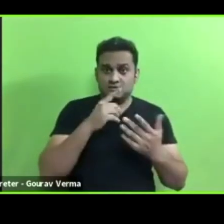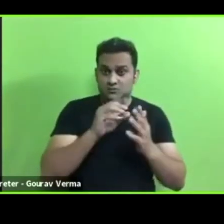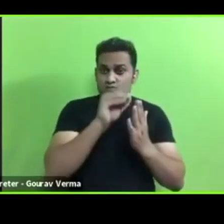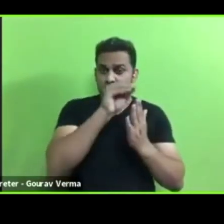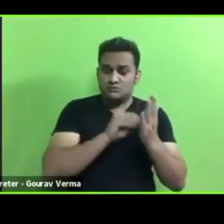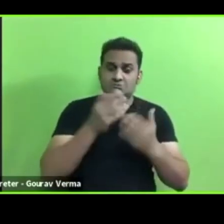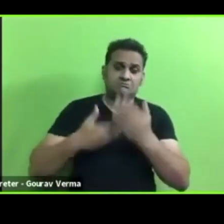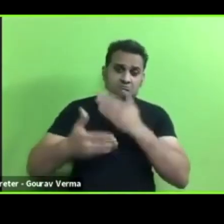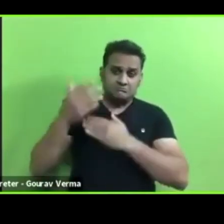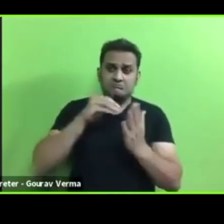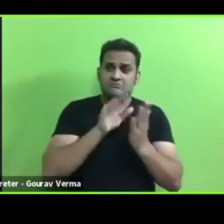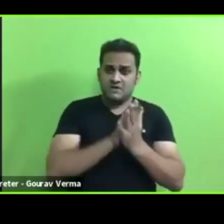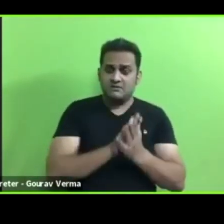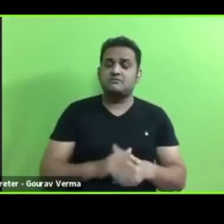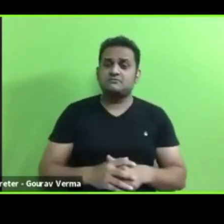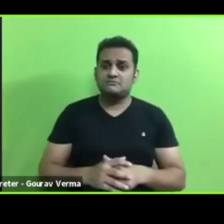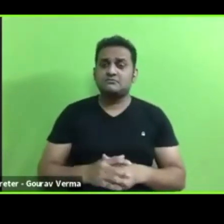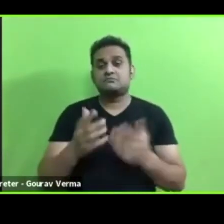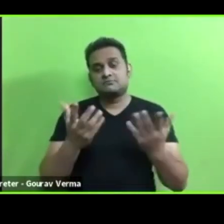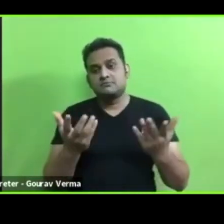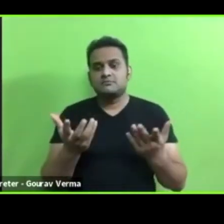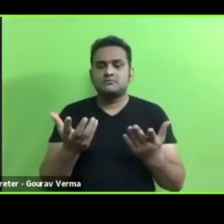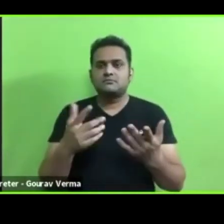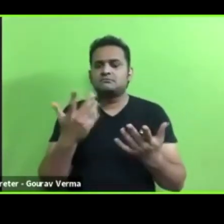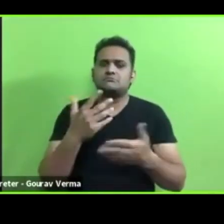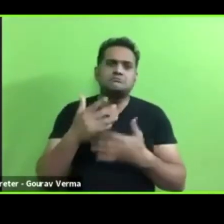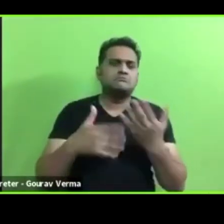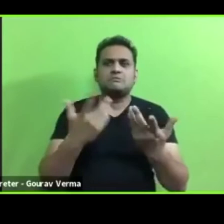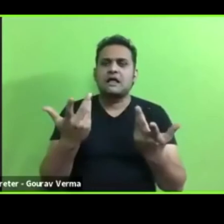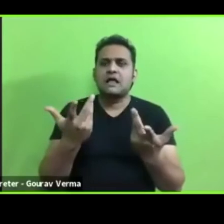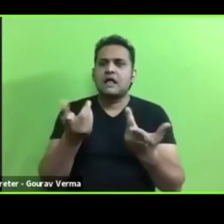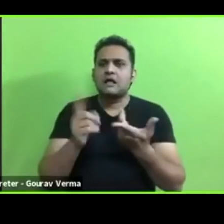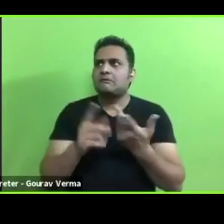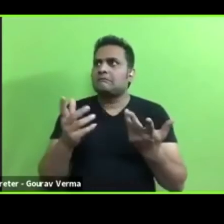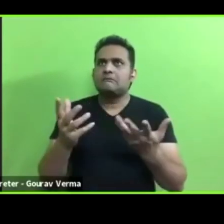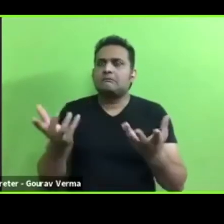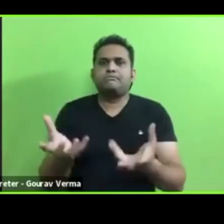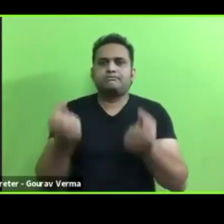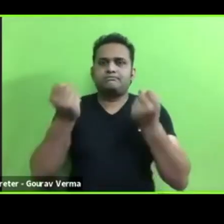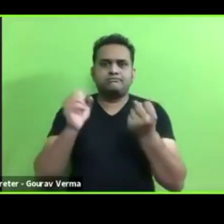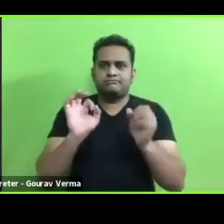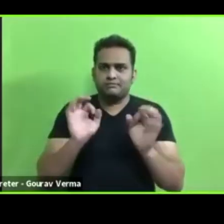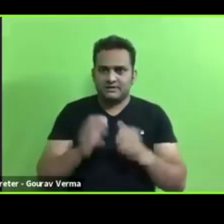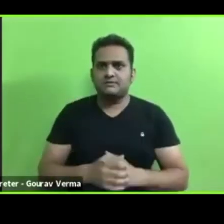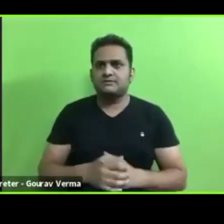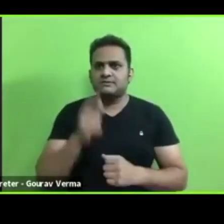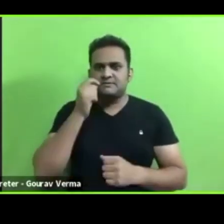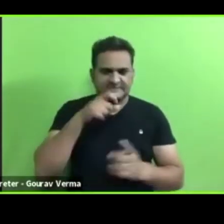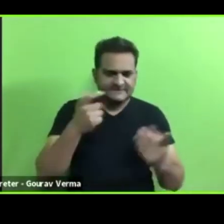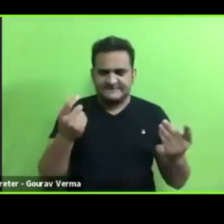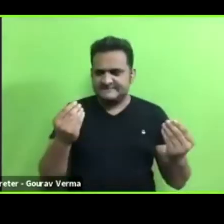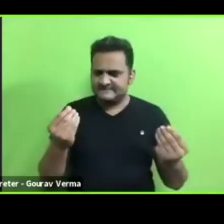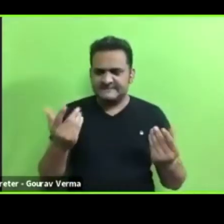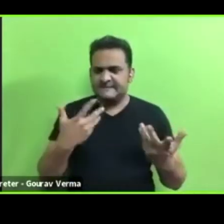And then something he couldn't take upon himself. He decides to give up his life